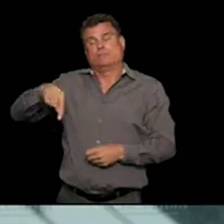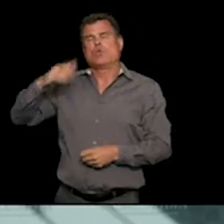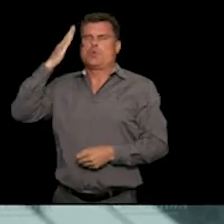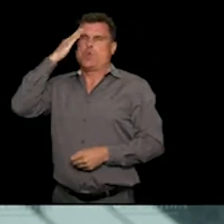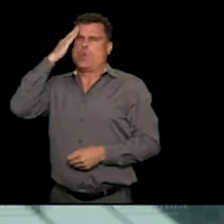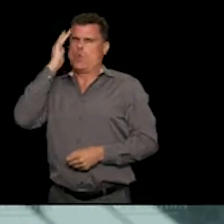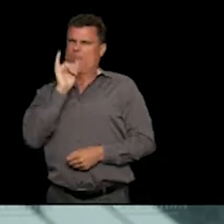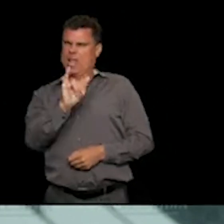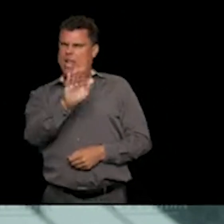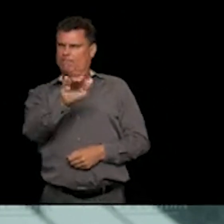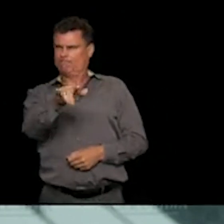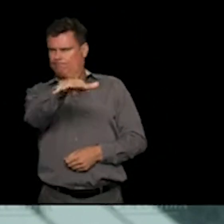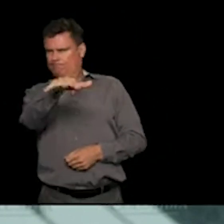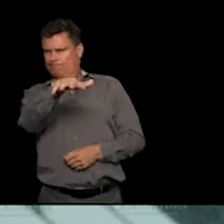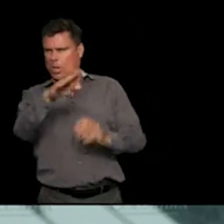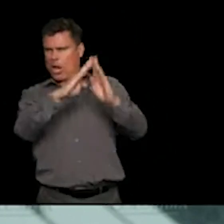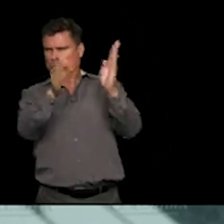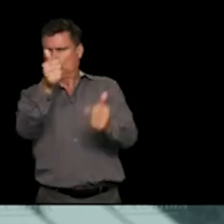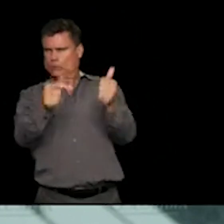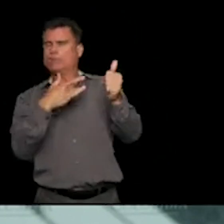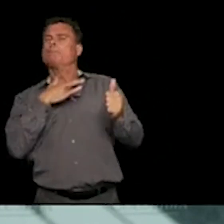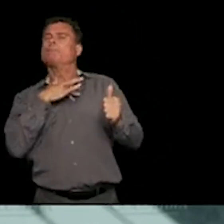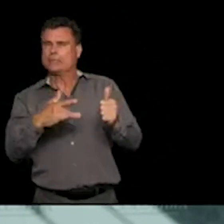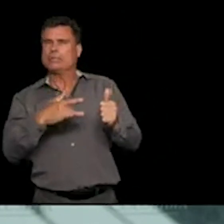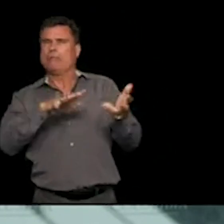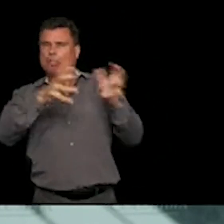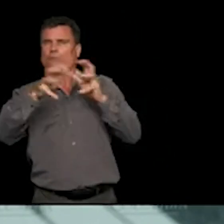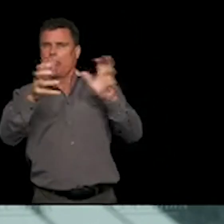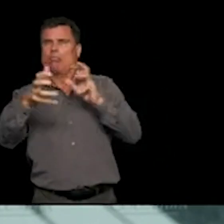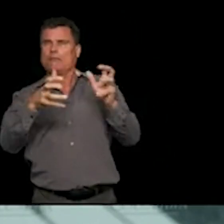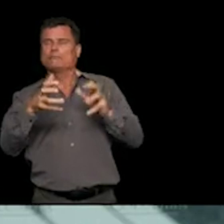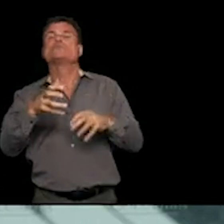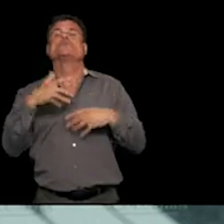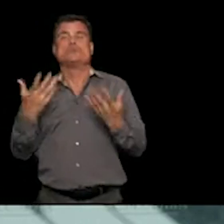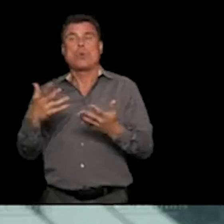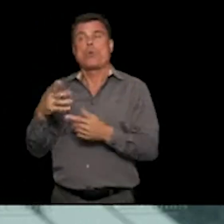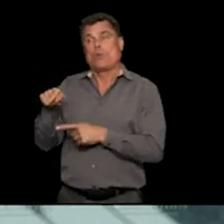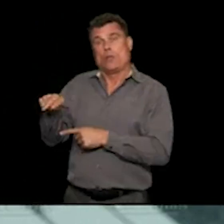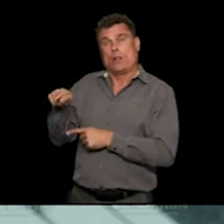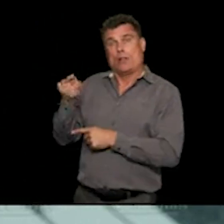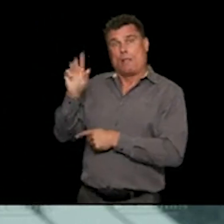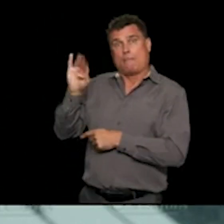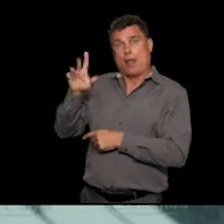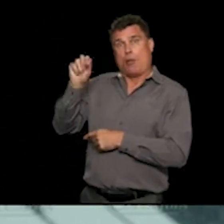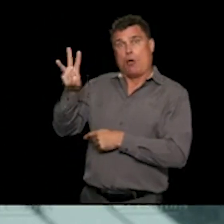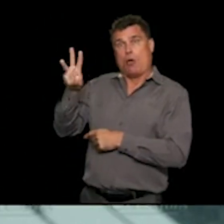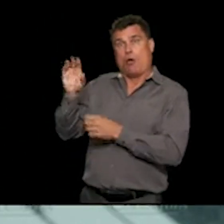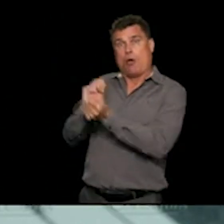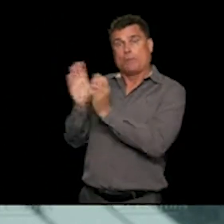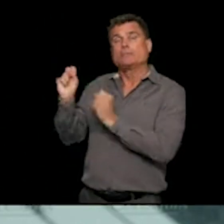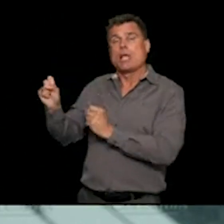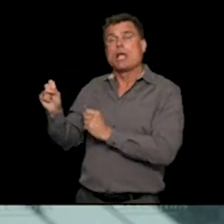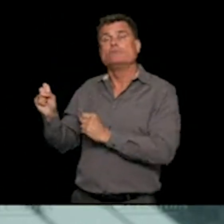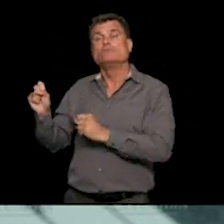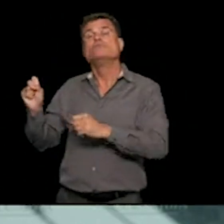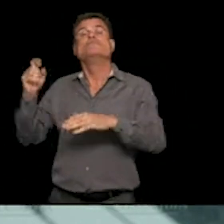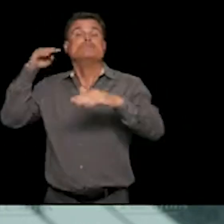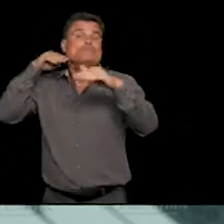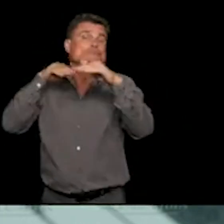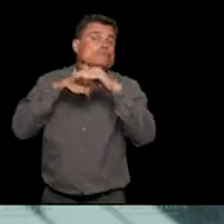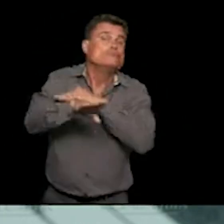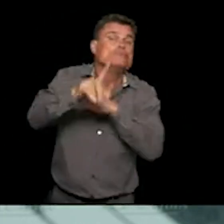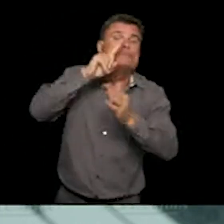of the residence or an establishment or at the venue. People can be told to